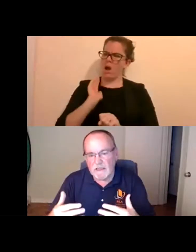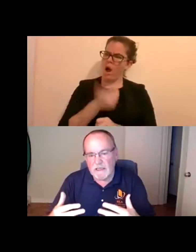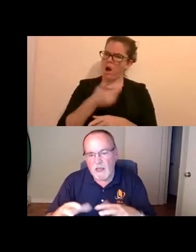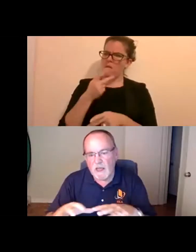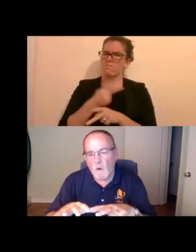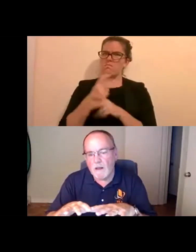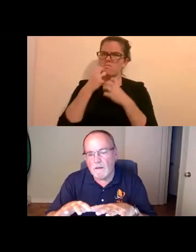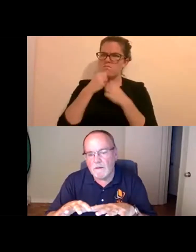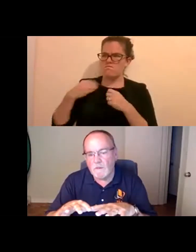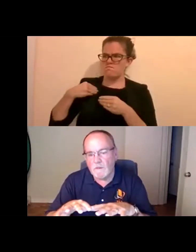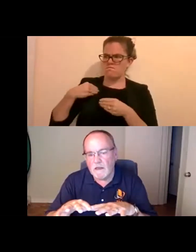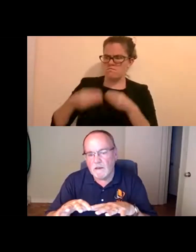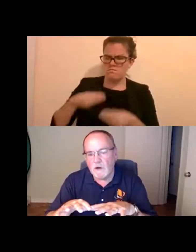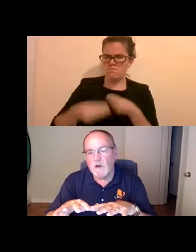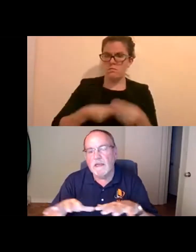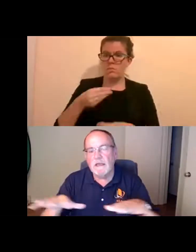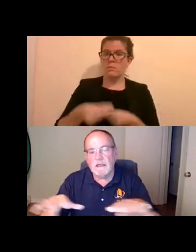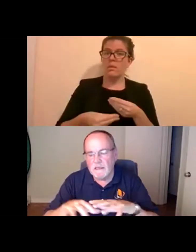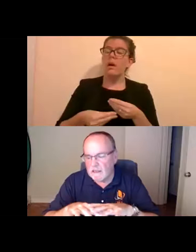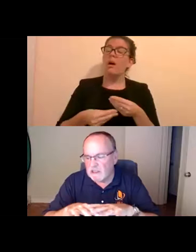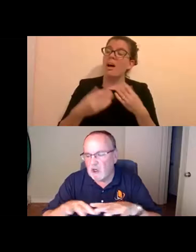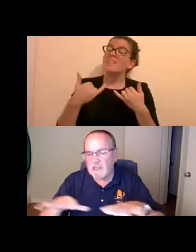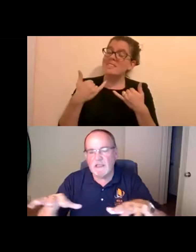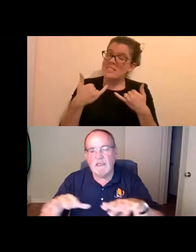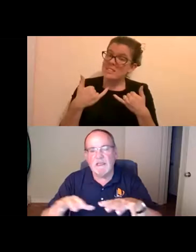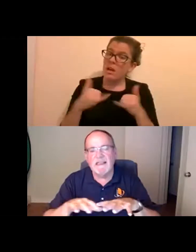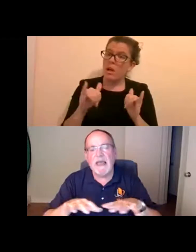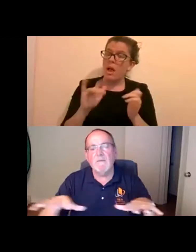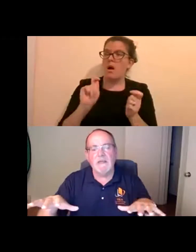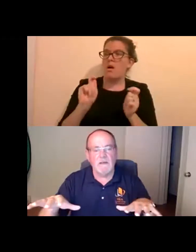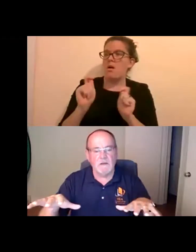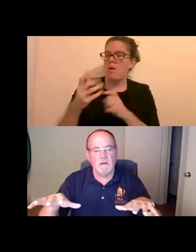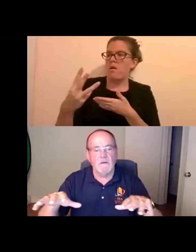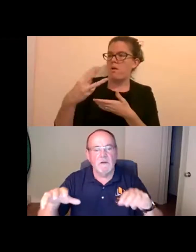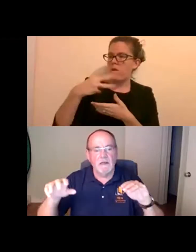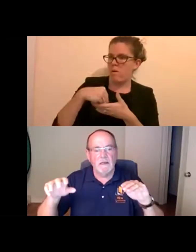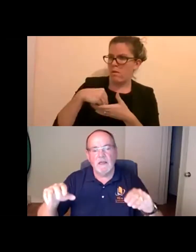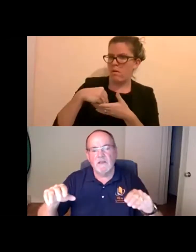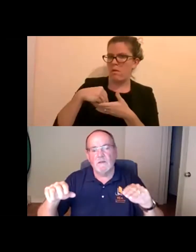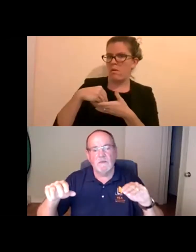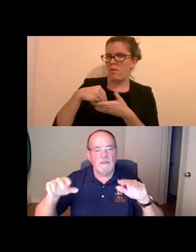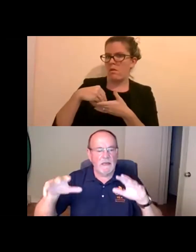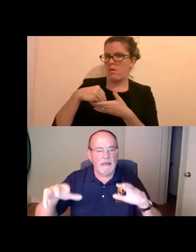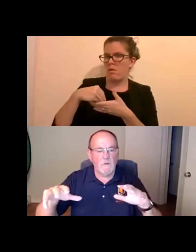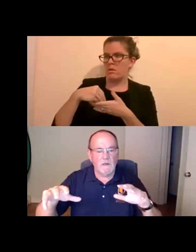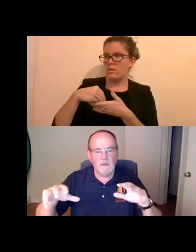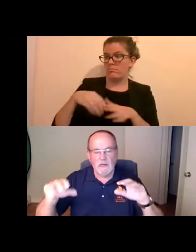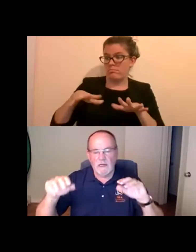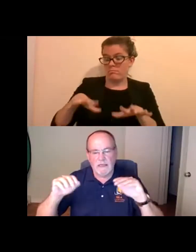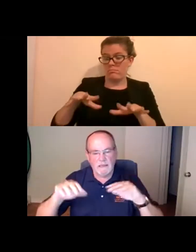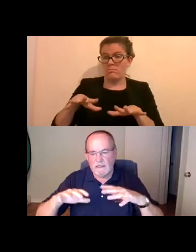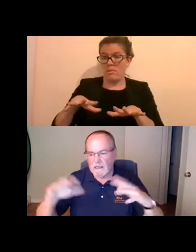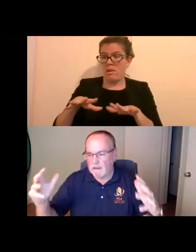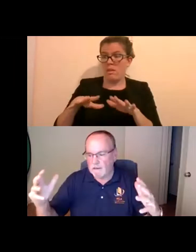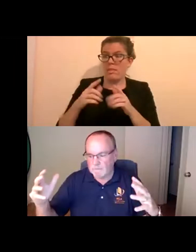passing things on while learning and adjusting and adapting to the customs and the language